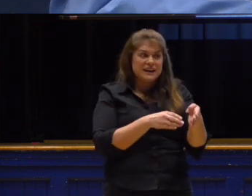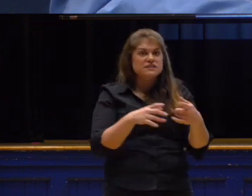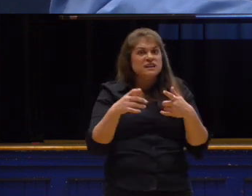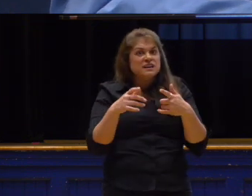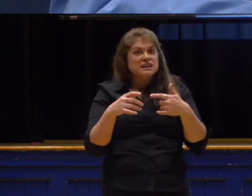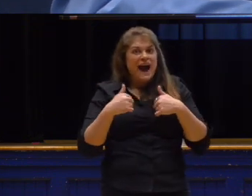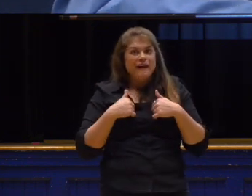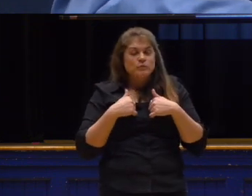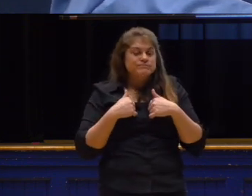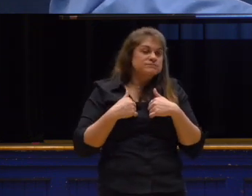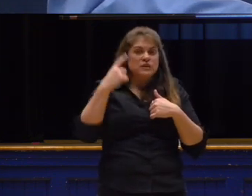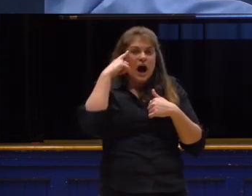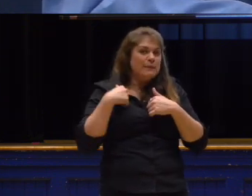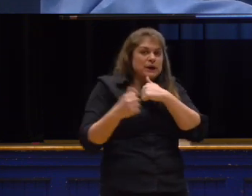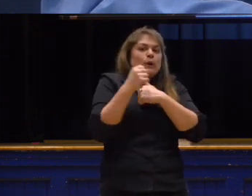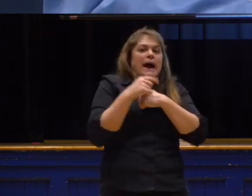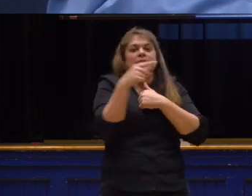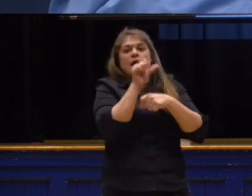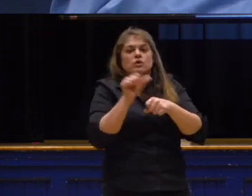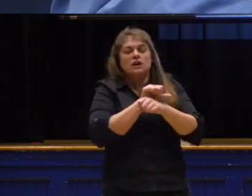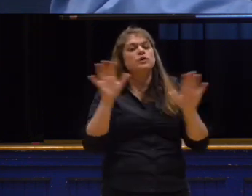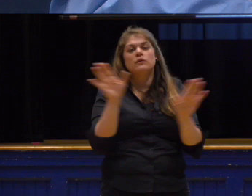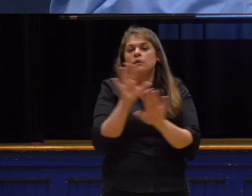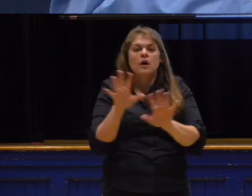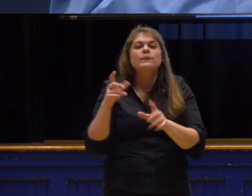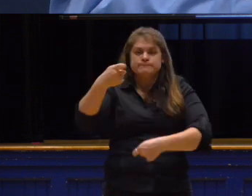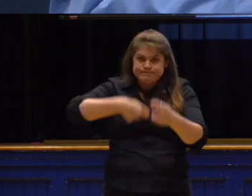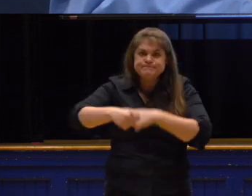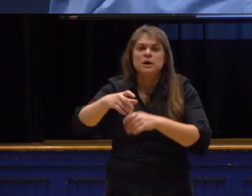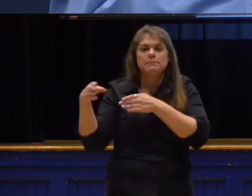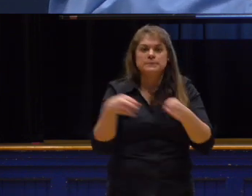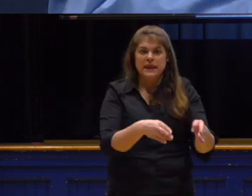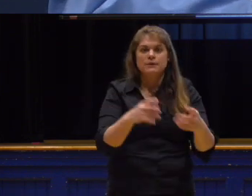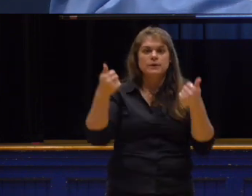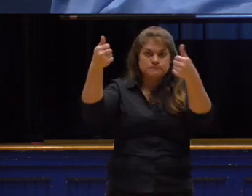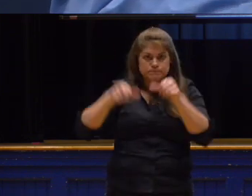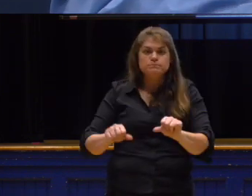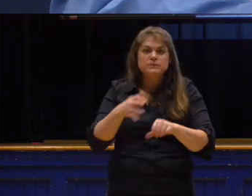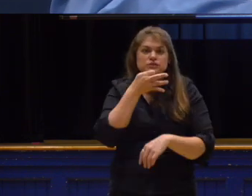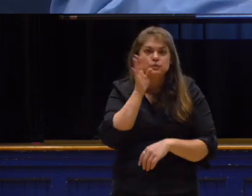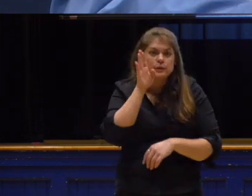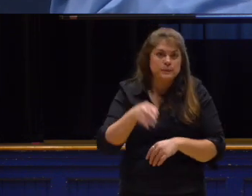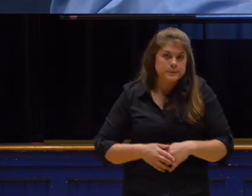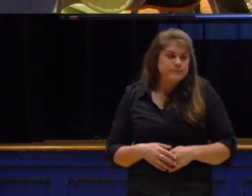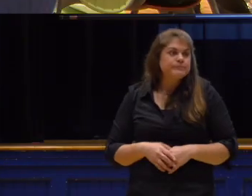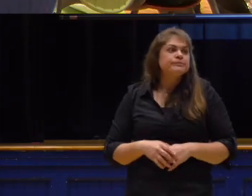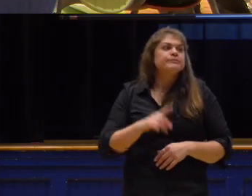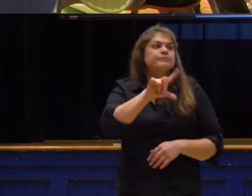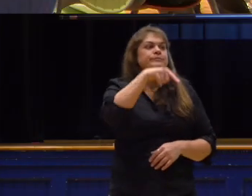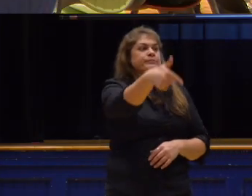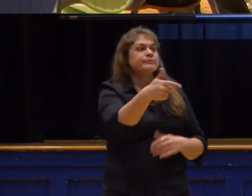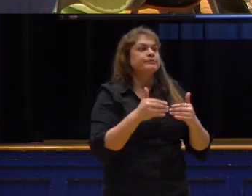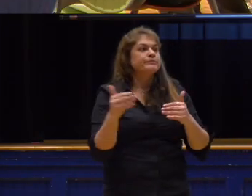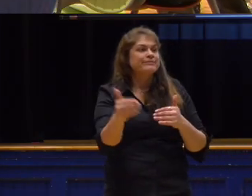have some gunshots through my window at work. So we want to make sure we got a new plan, so that will be posted as well.